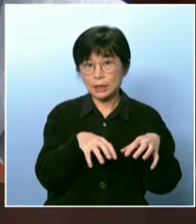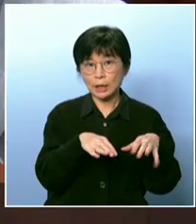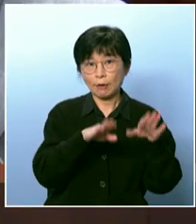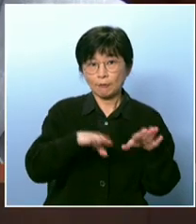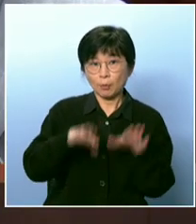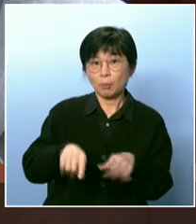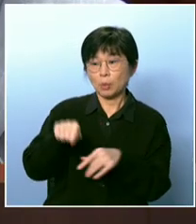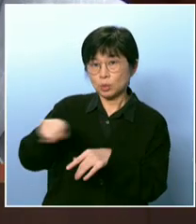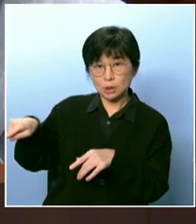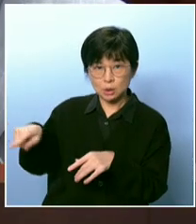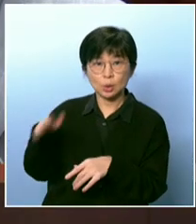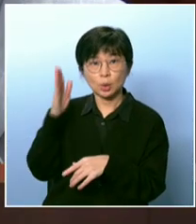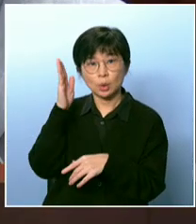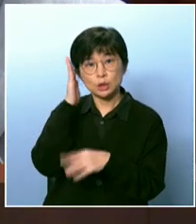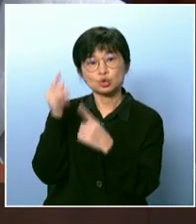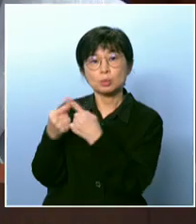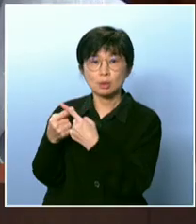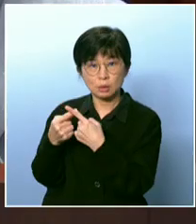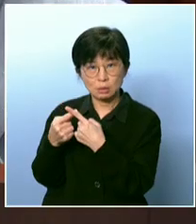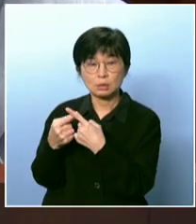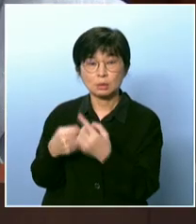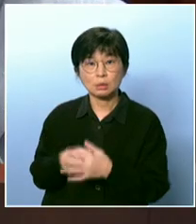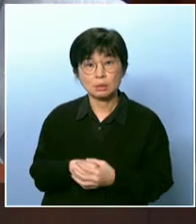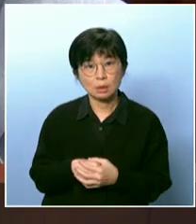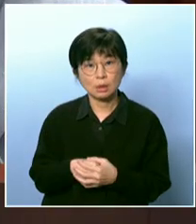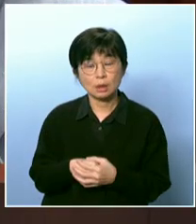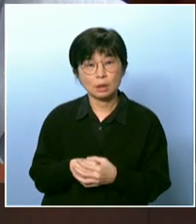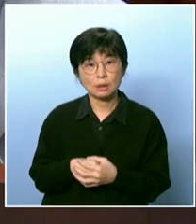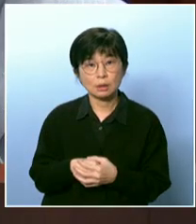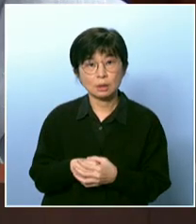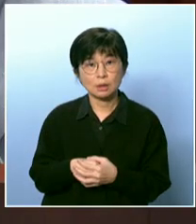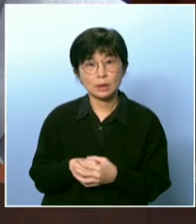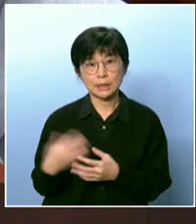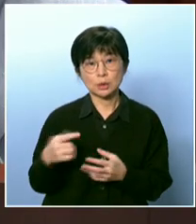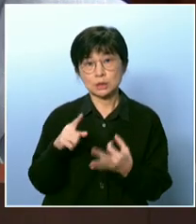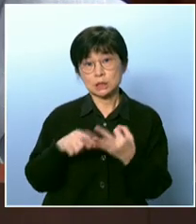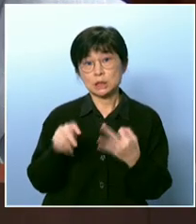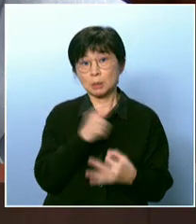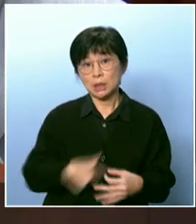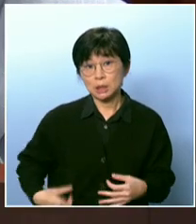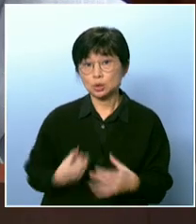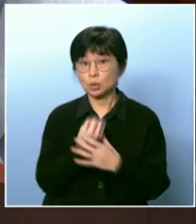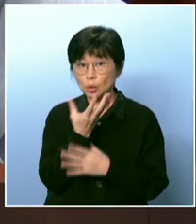future. The facilities seek to serve this additional population.